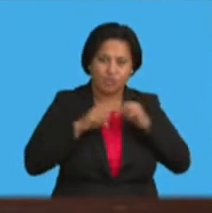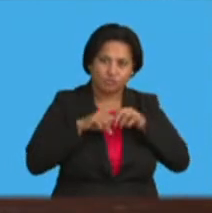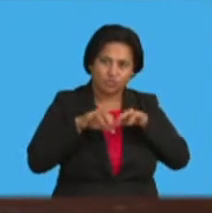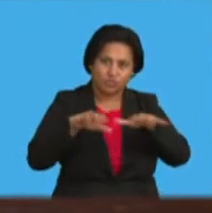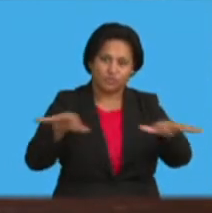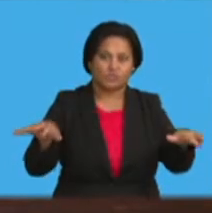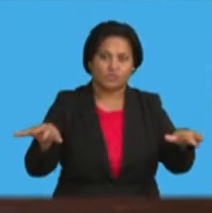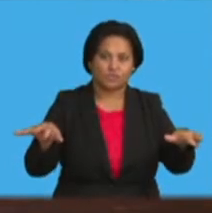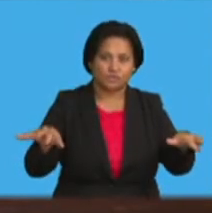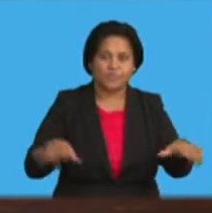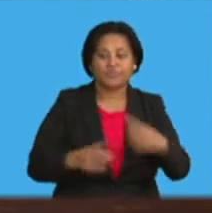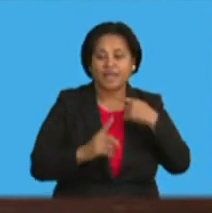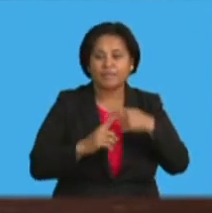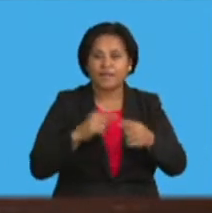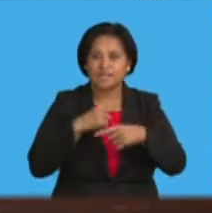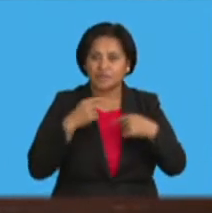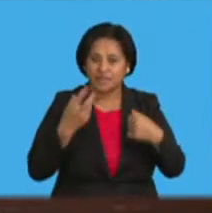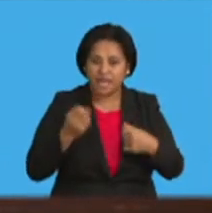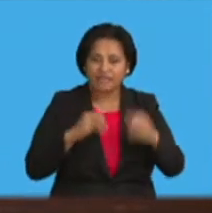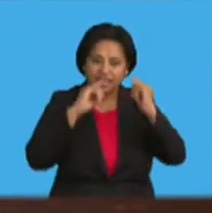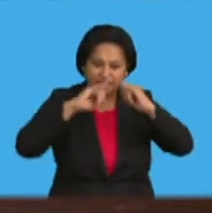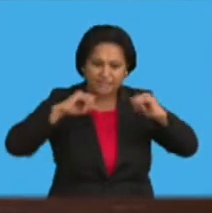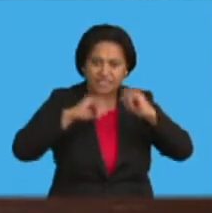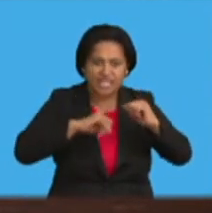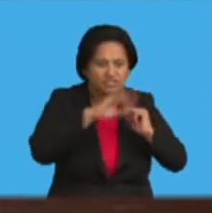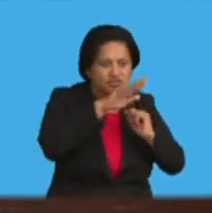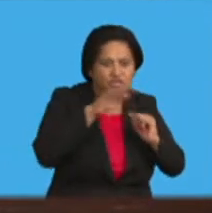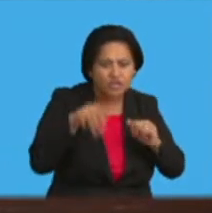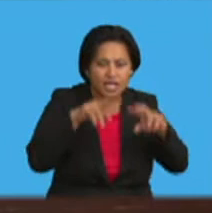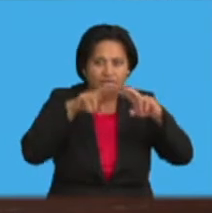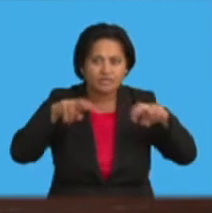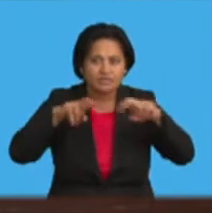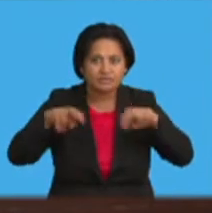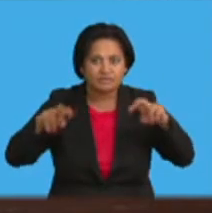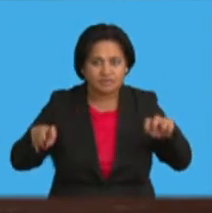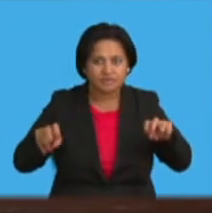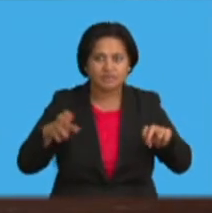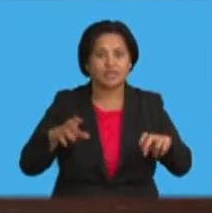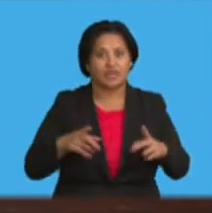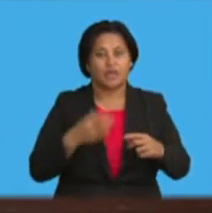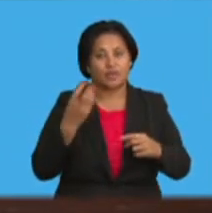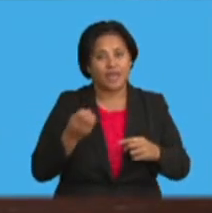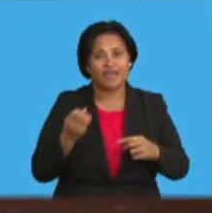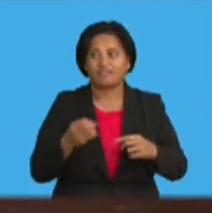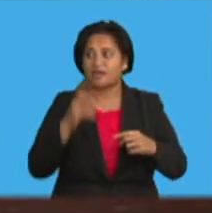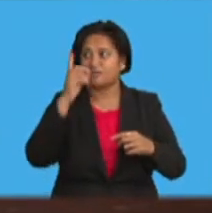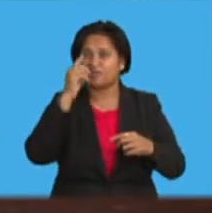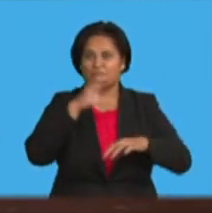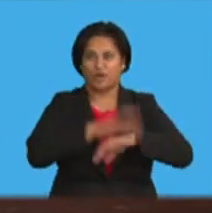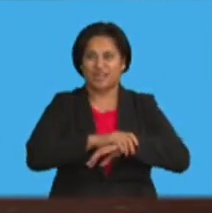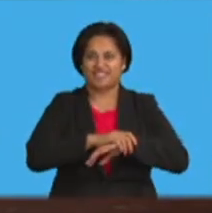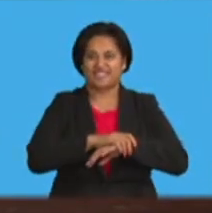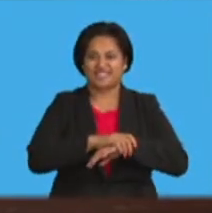strengthening of investigation capabilities. Smart visibility patrols on hotspots, red